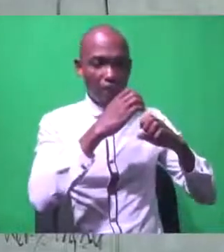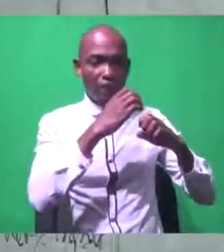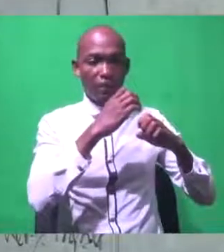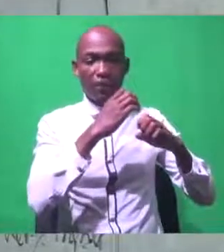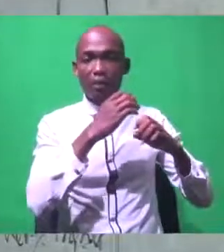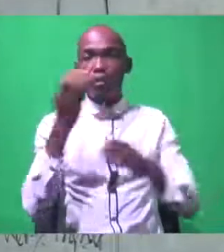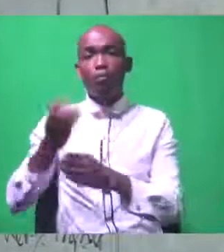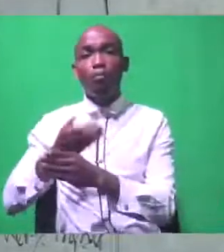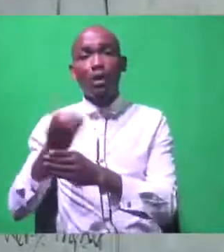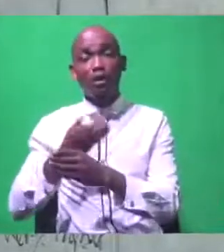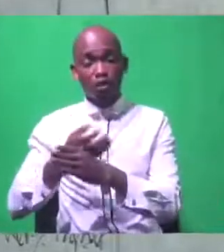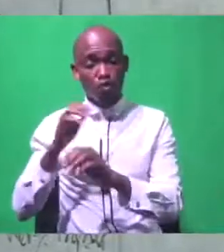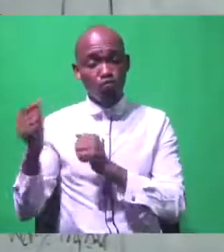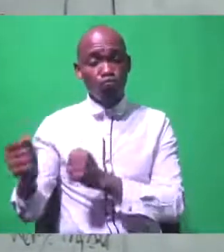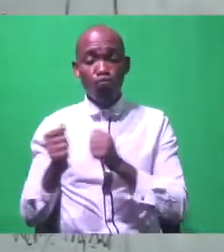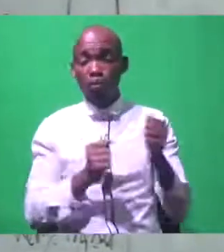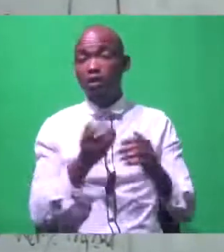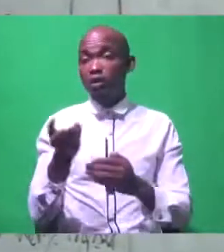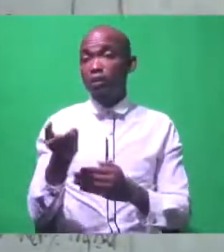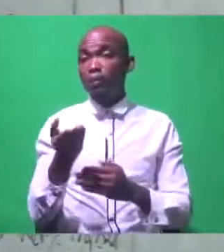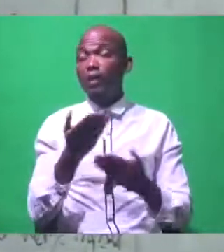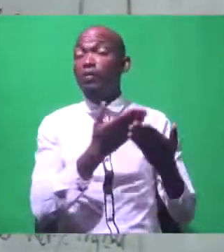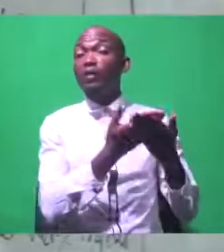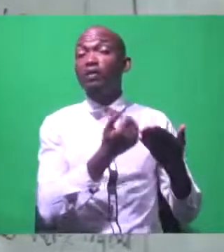Who can tell us the reason behind this?